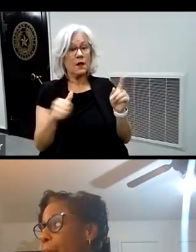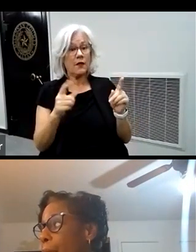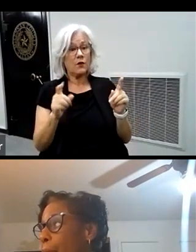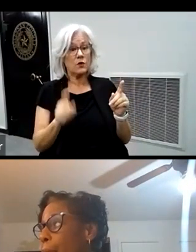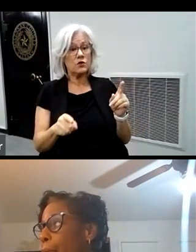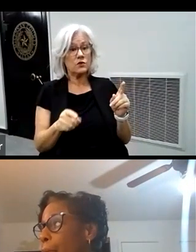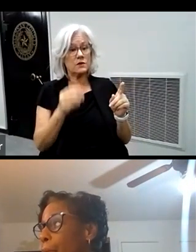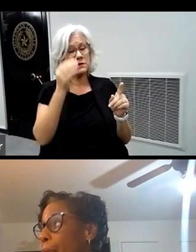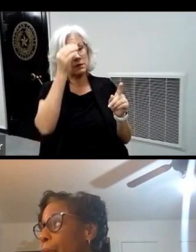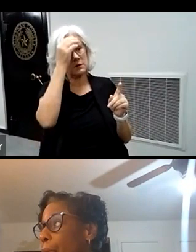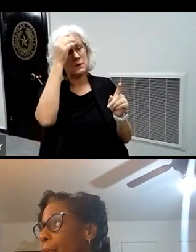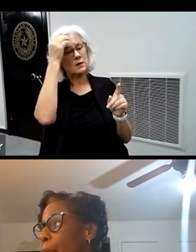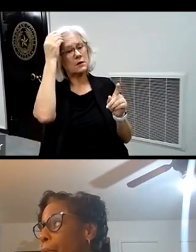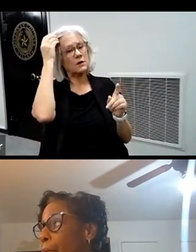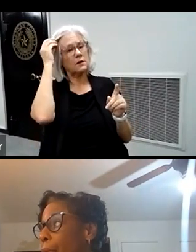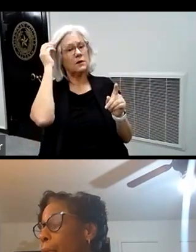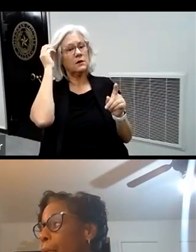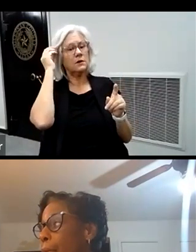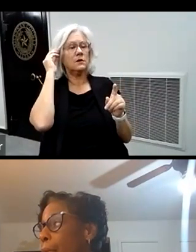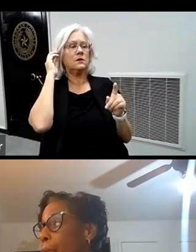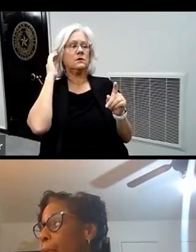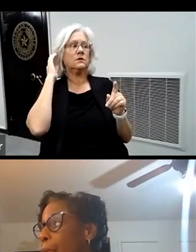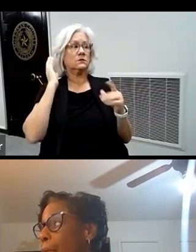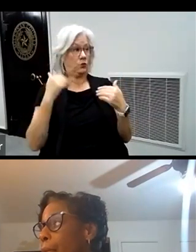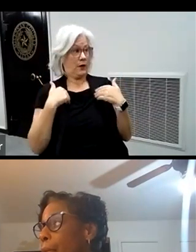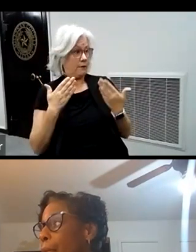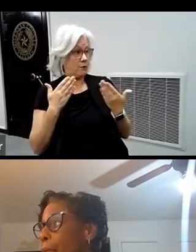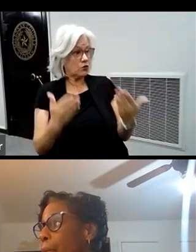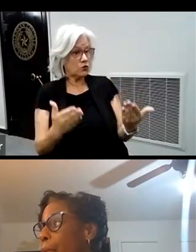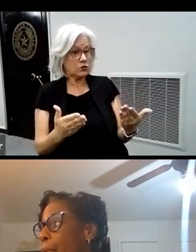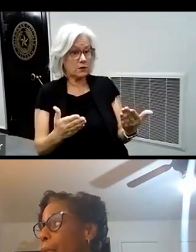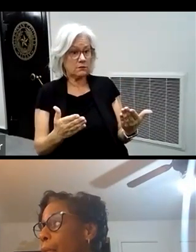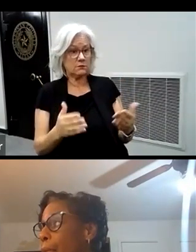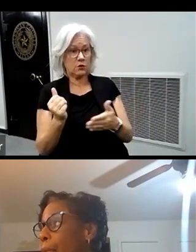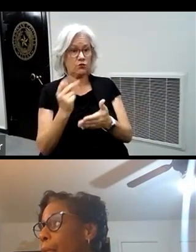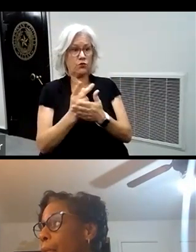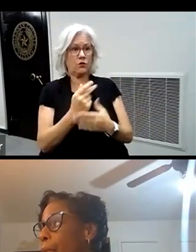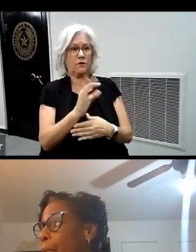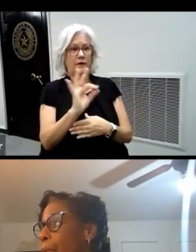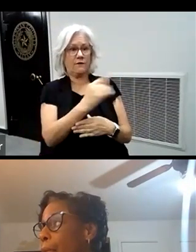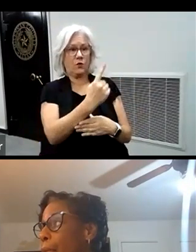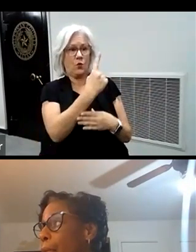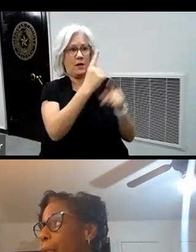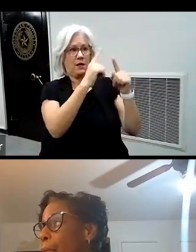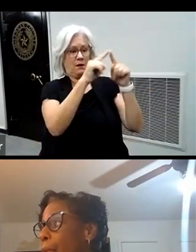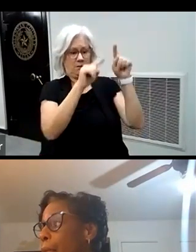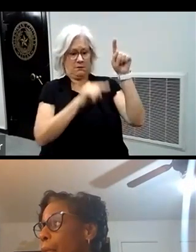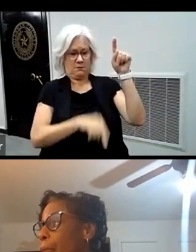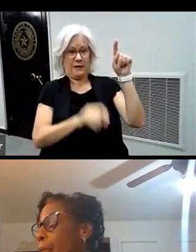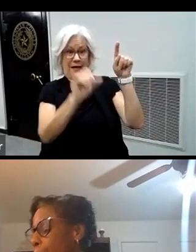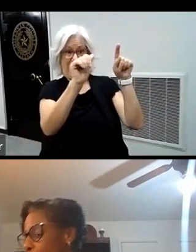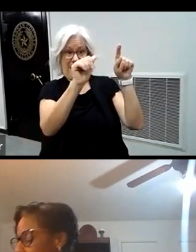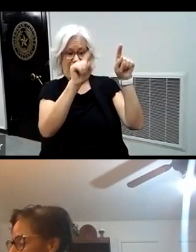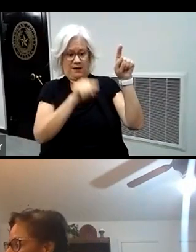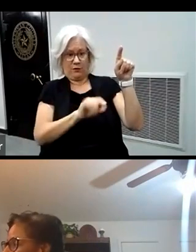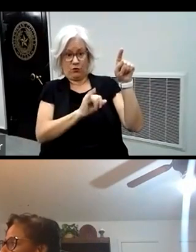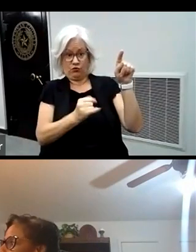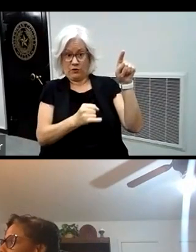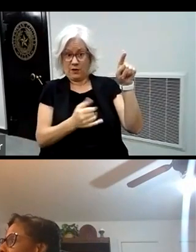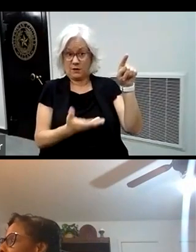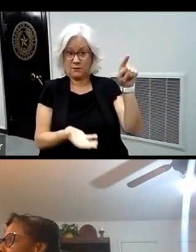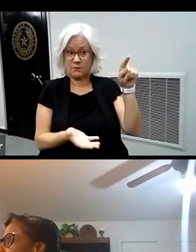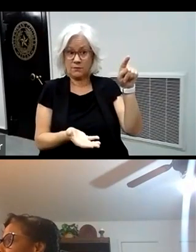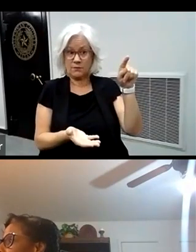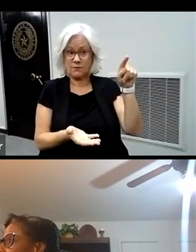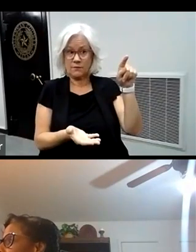questions? If not, is there a motion to approve F1A through F1J?